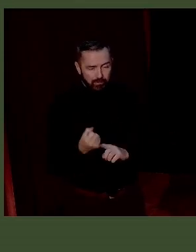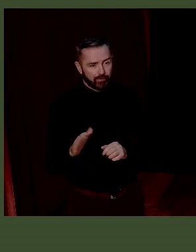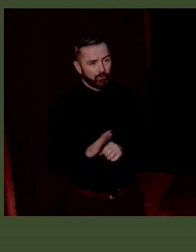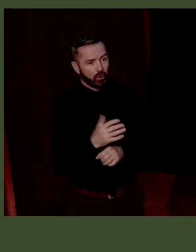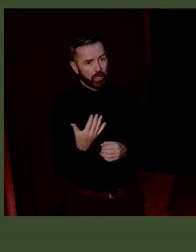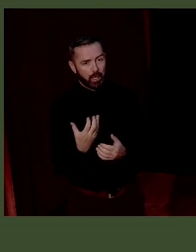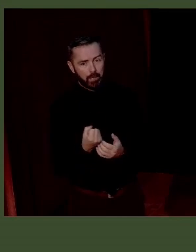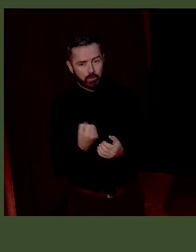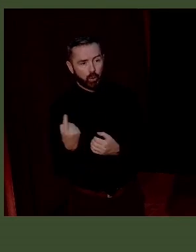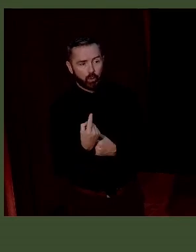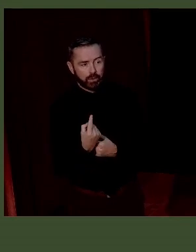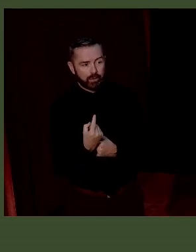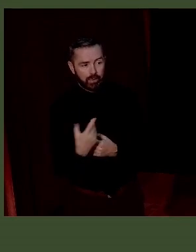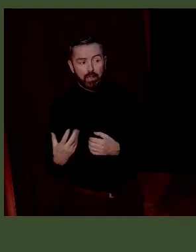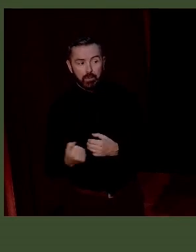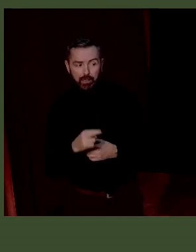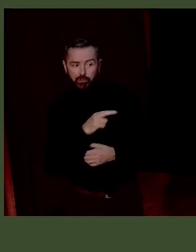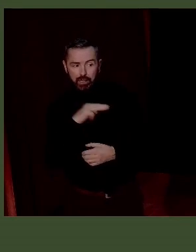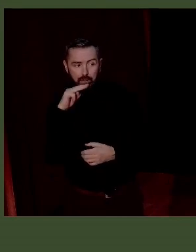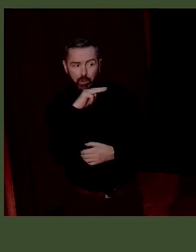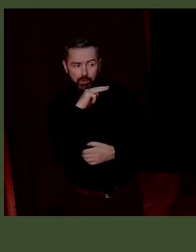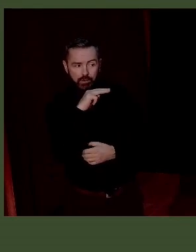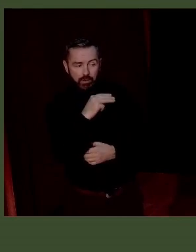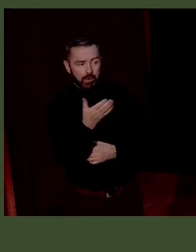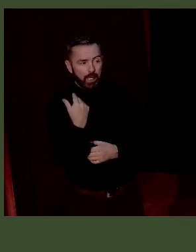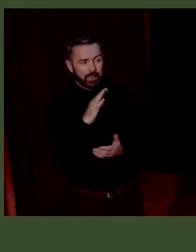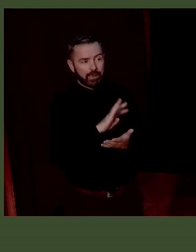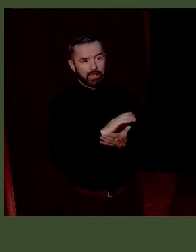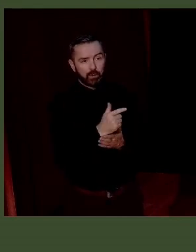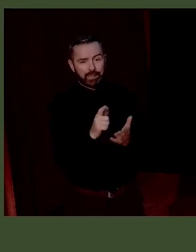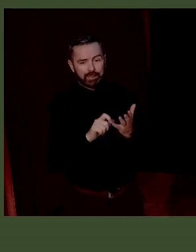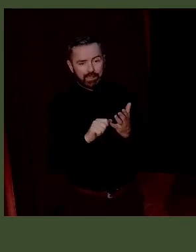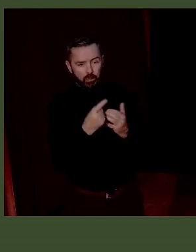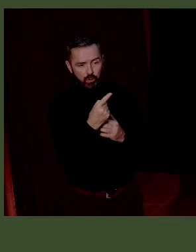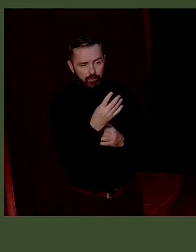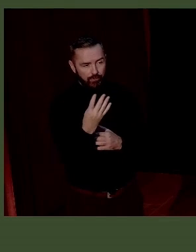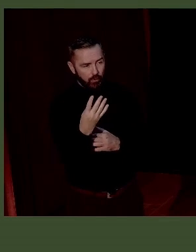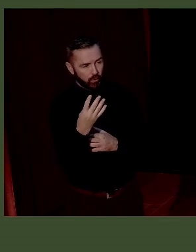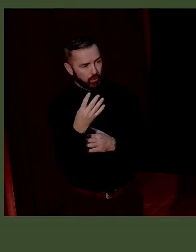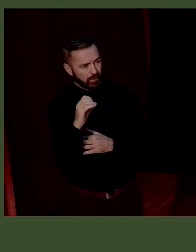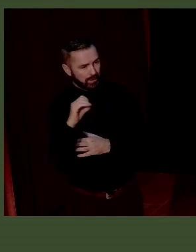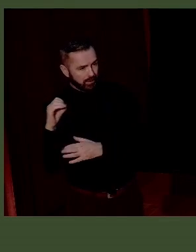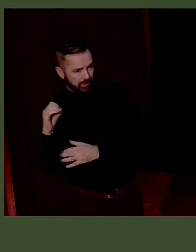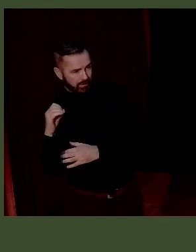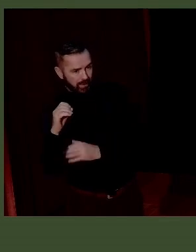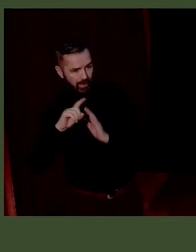amount. Pensions were really important. In 1926, there were 114,000